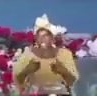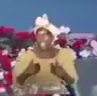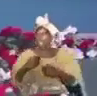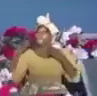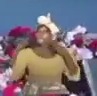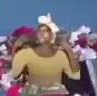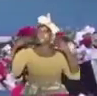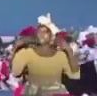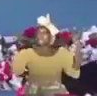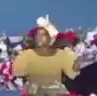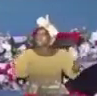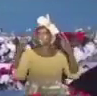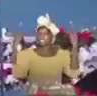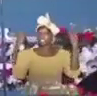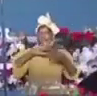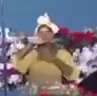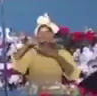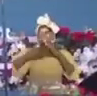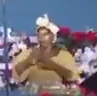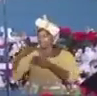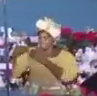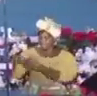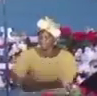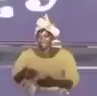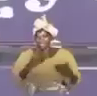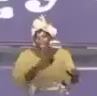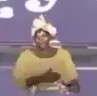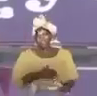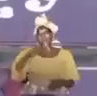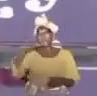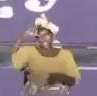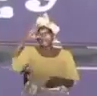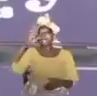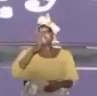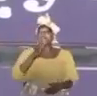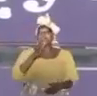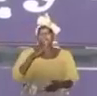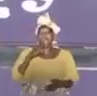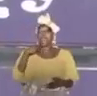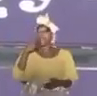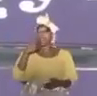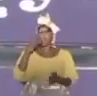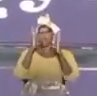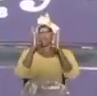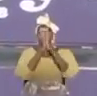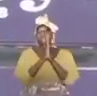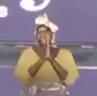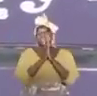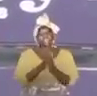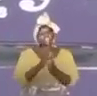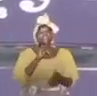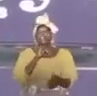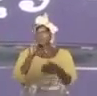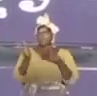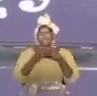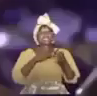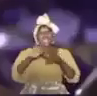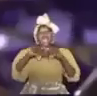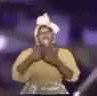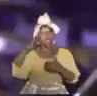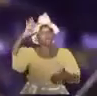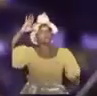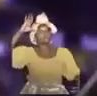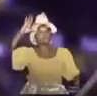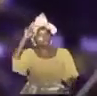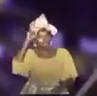me a businessman who prays. Show me a mother who prays. No matter how stubborn that child is,